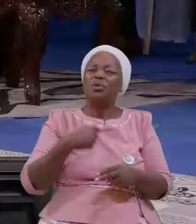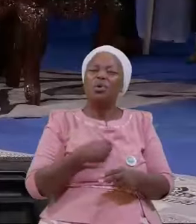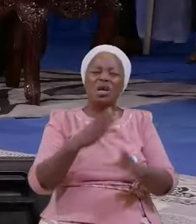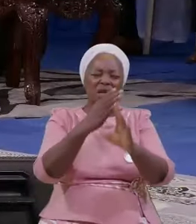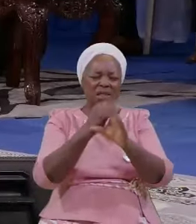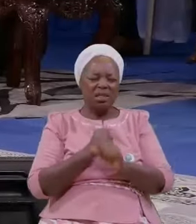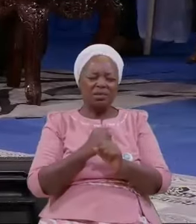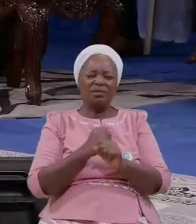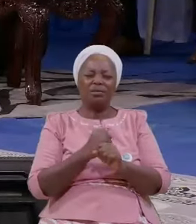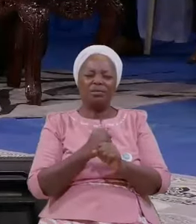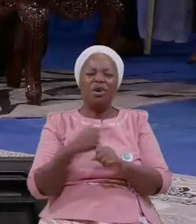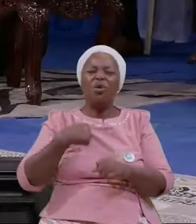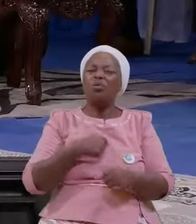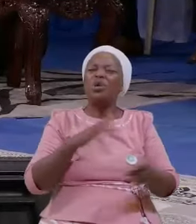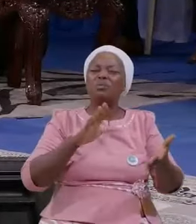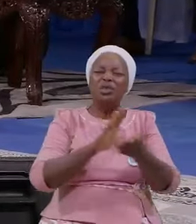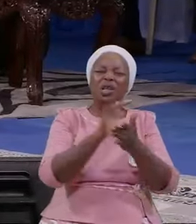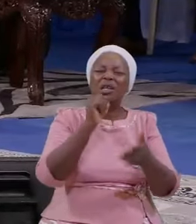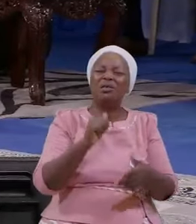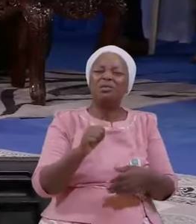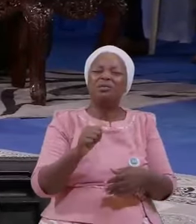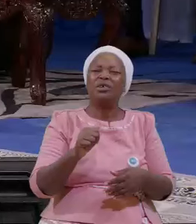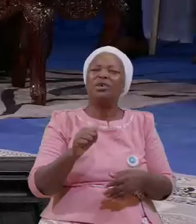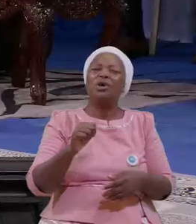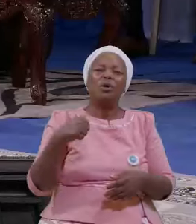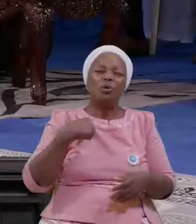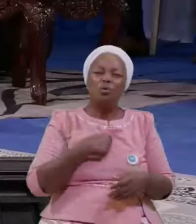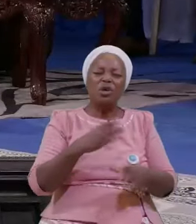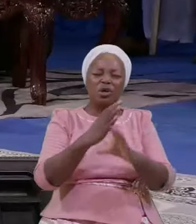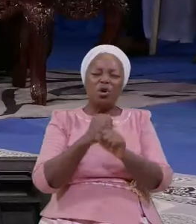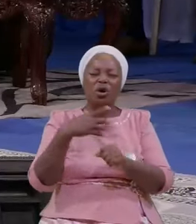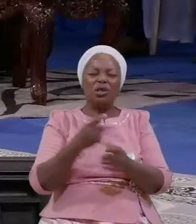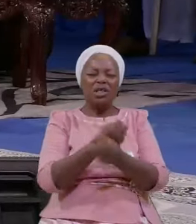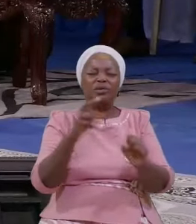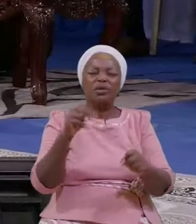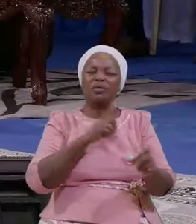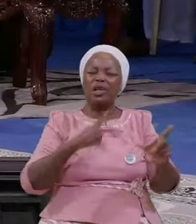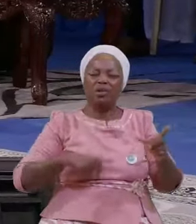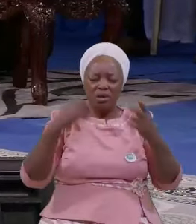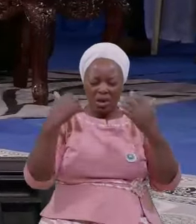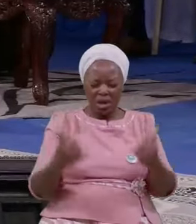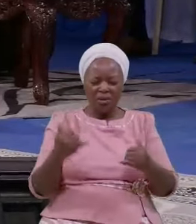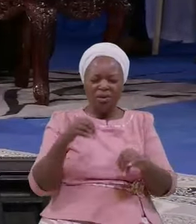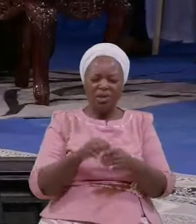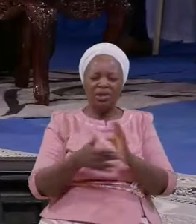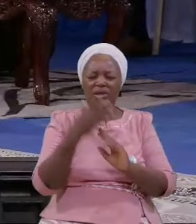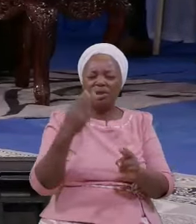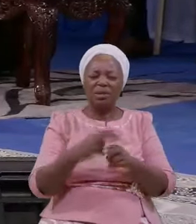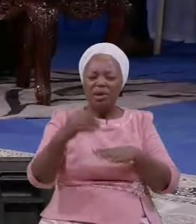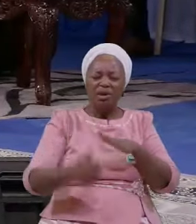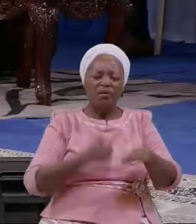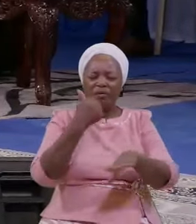We believe. We've got the salvation of the Lord right now. Confirm it in every